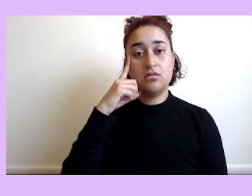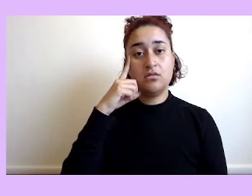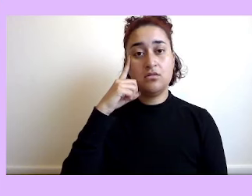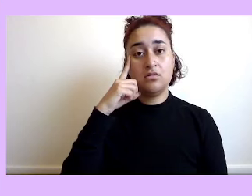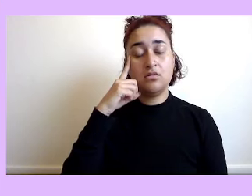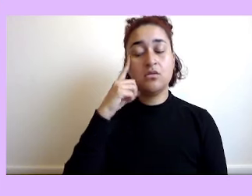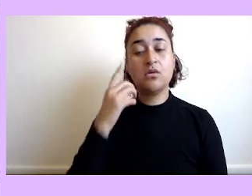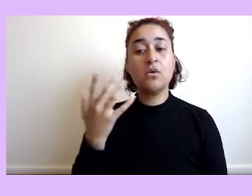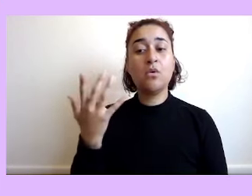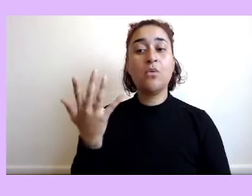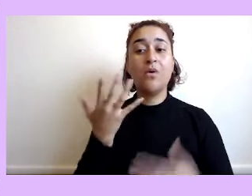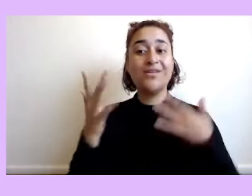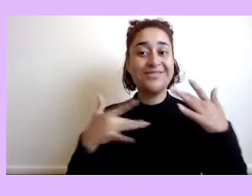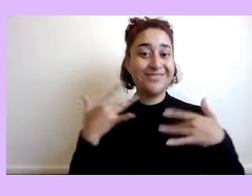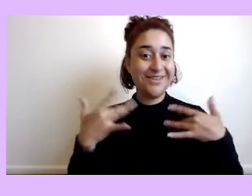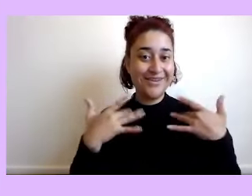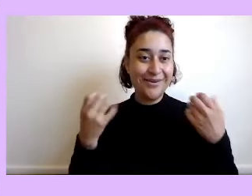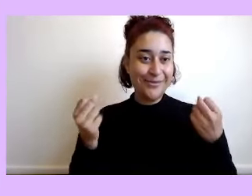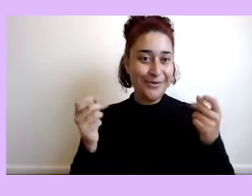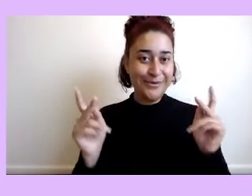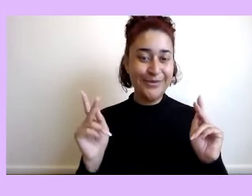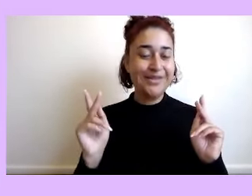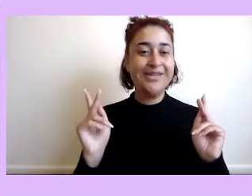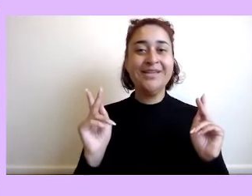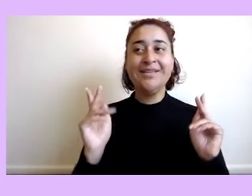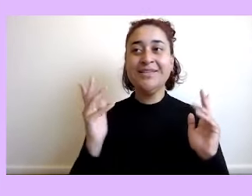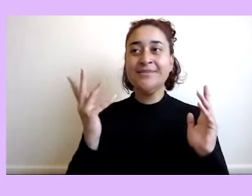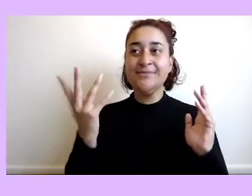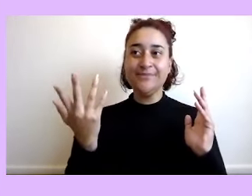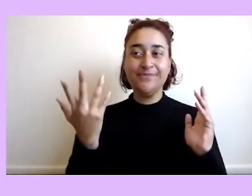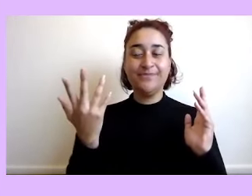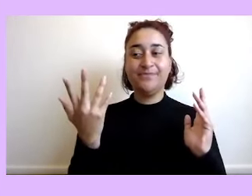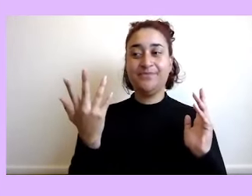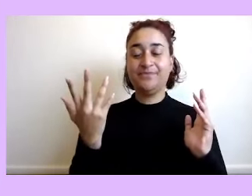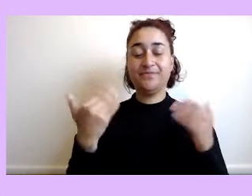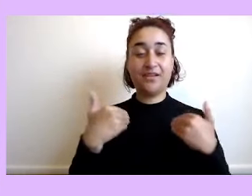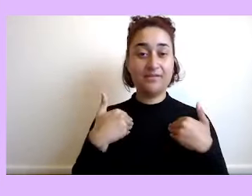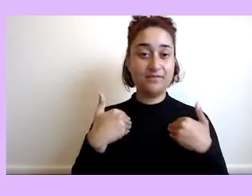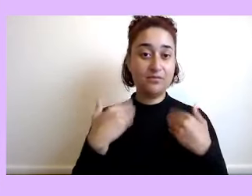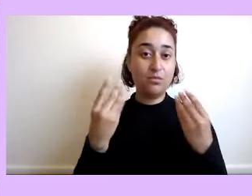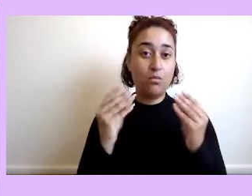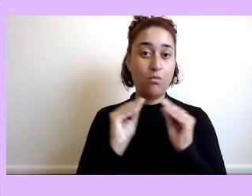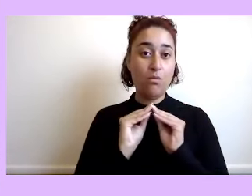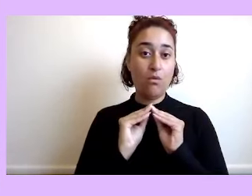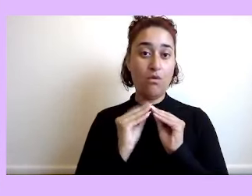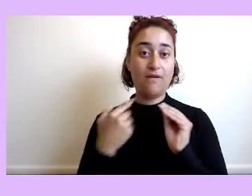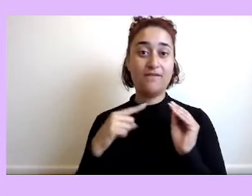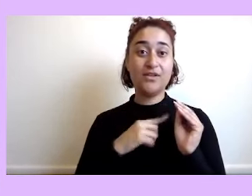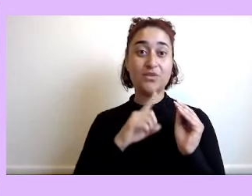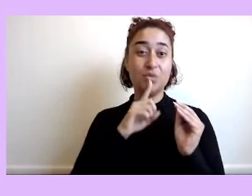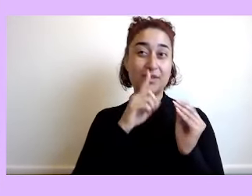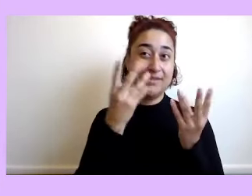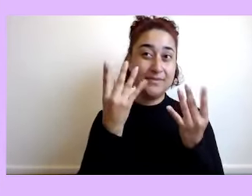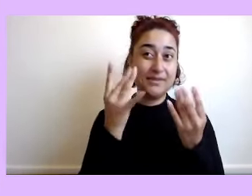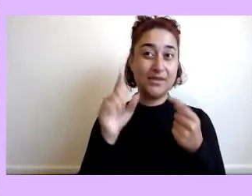what an exciting opportunity it would make to have more of us really thinking